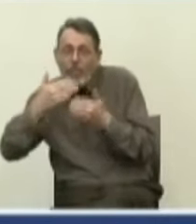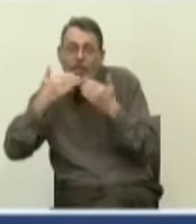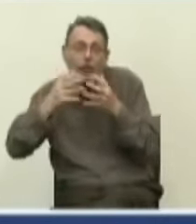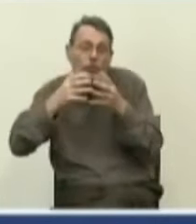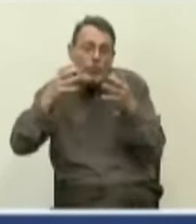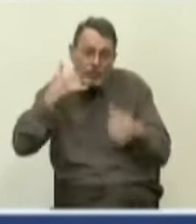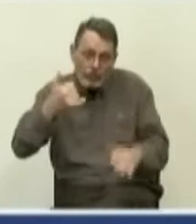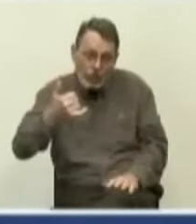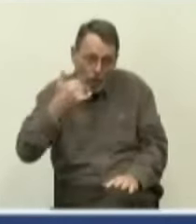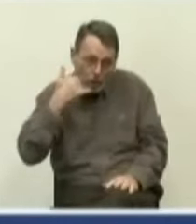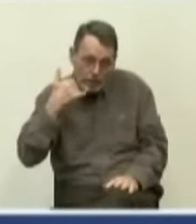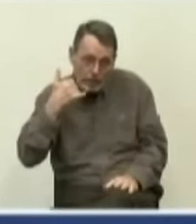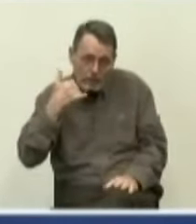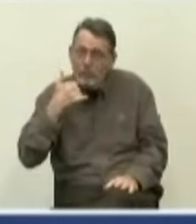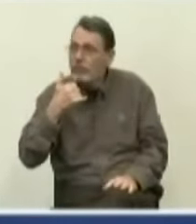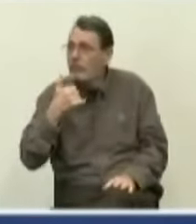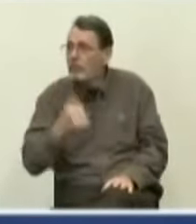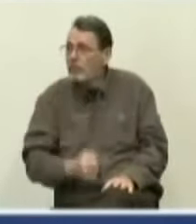for calling in.